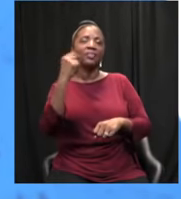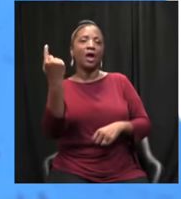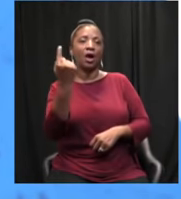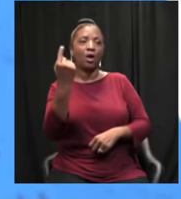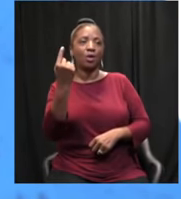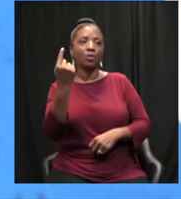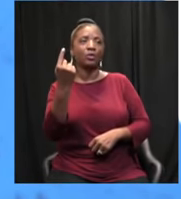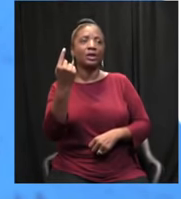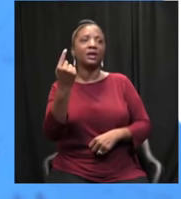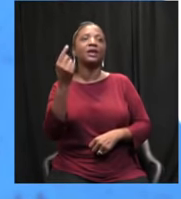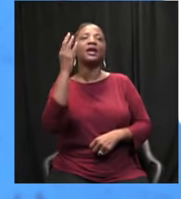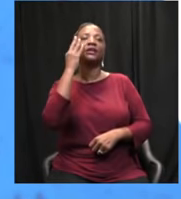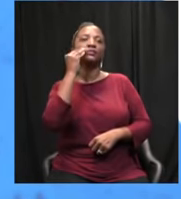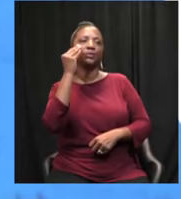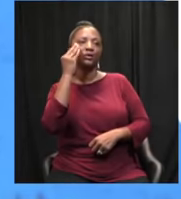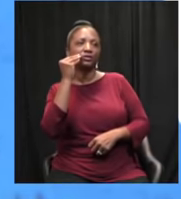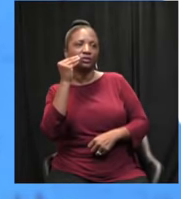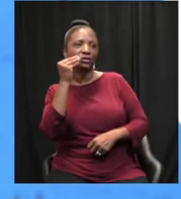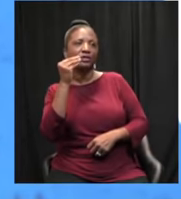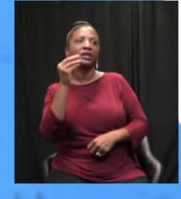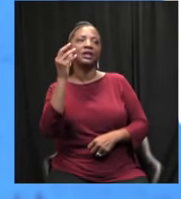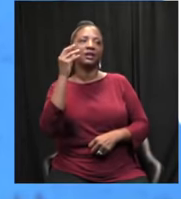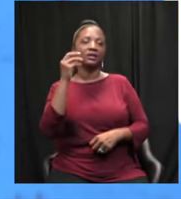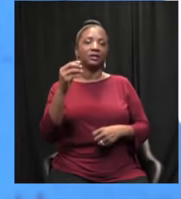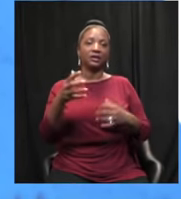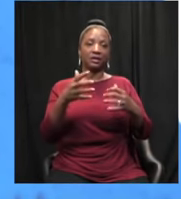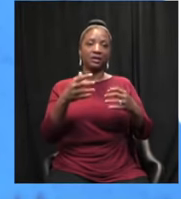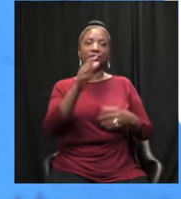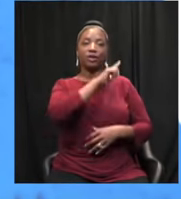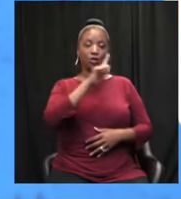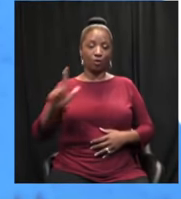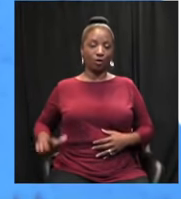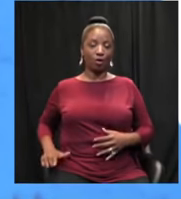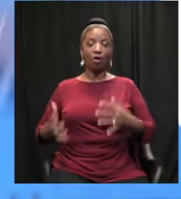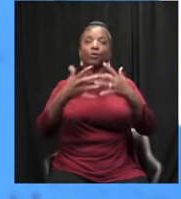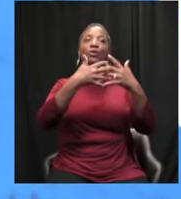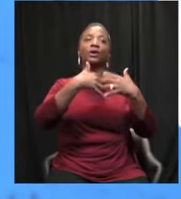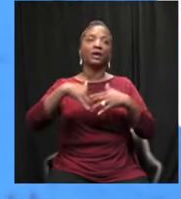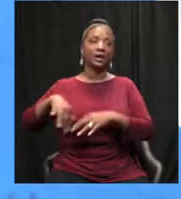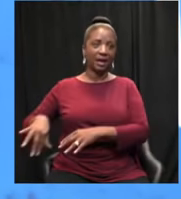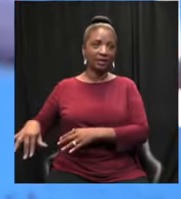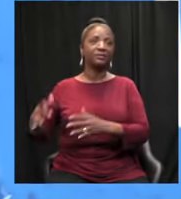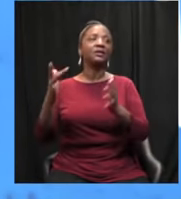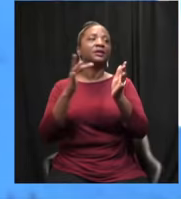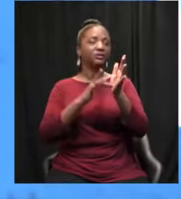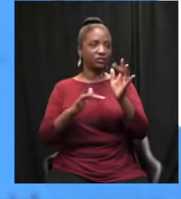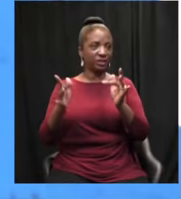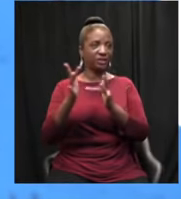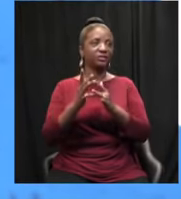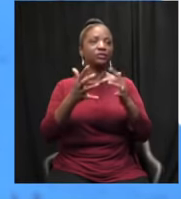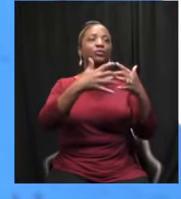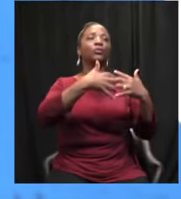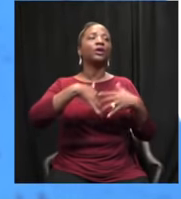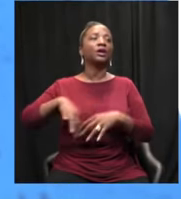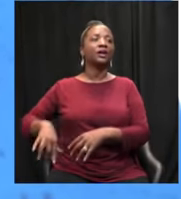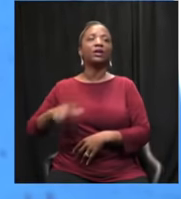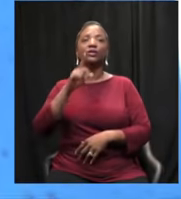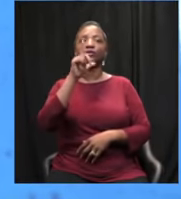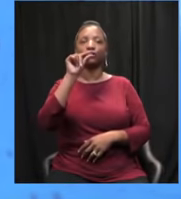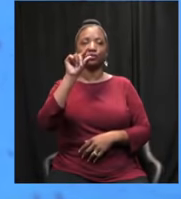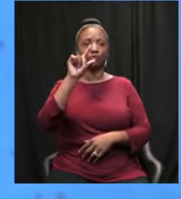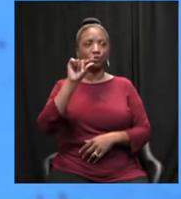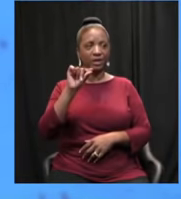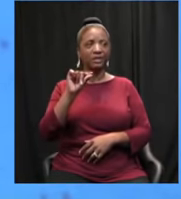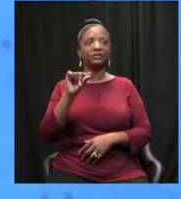the Lord move in your life. You've seen Jesus in your 20s. You've seen Jesus in your 30s.